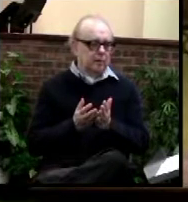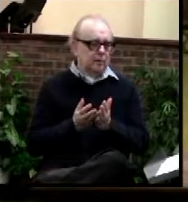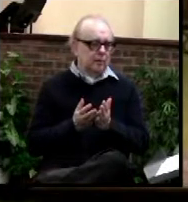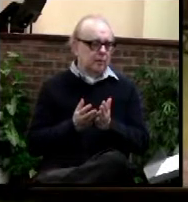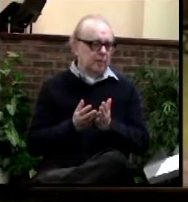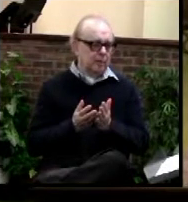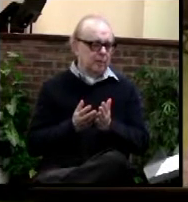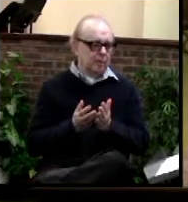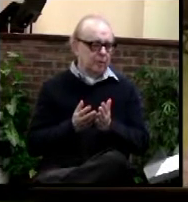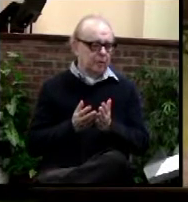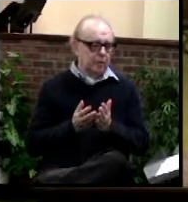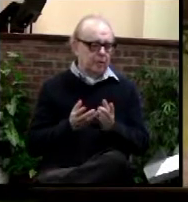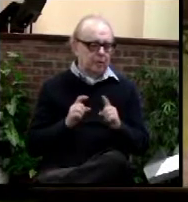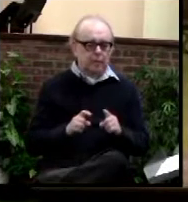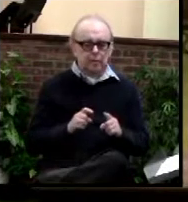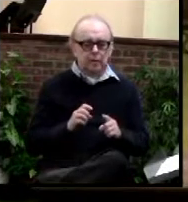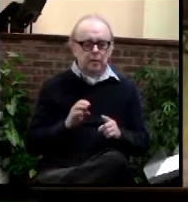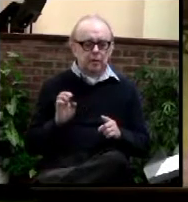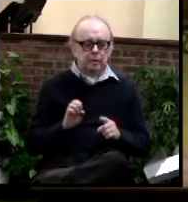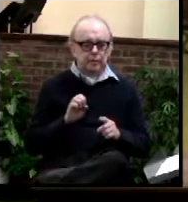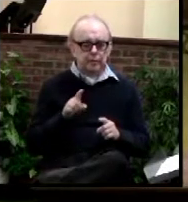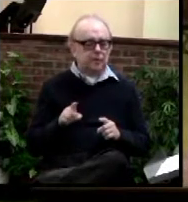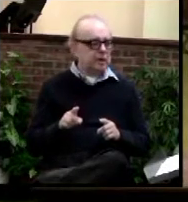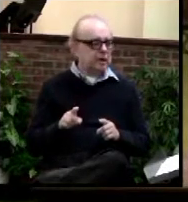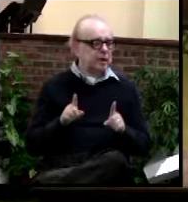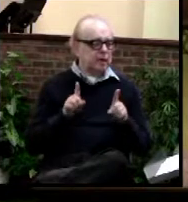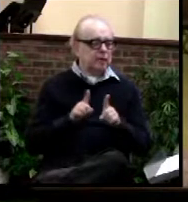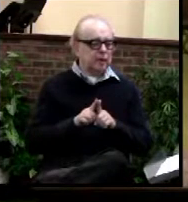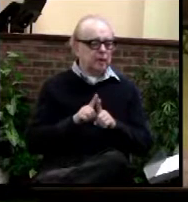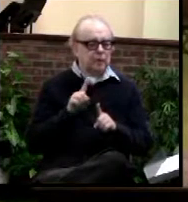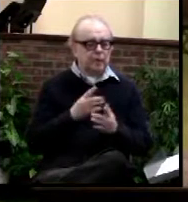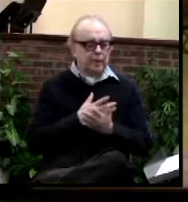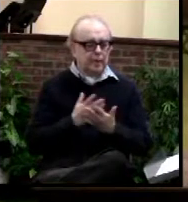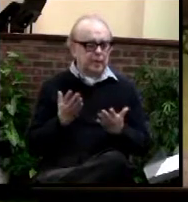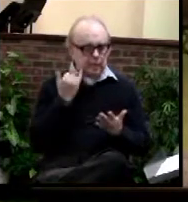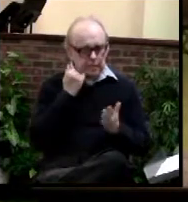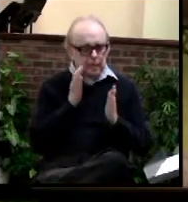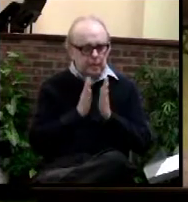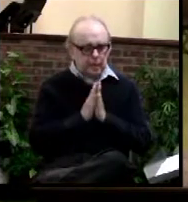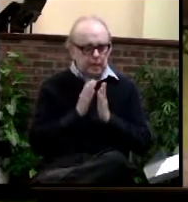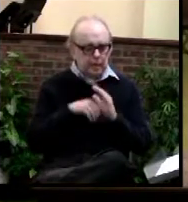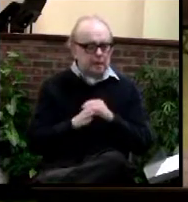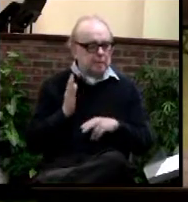whenever two of you agree as touching any one thing, if you will pray it in my name,